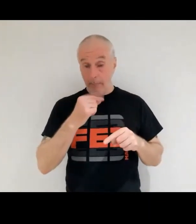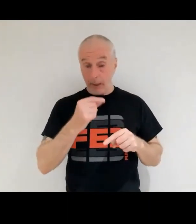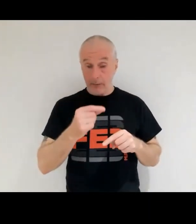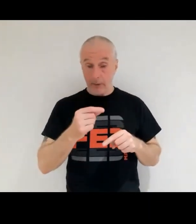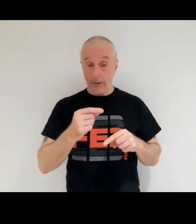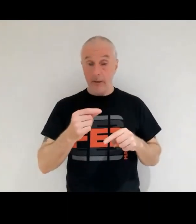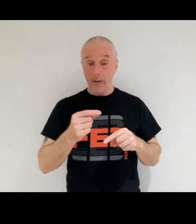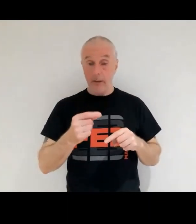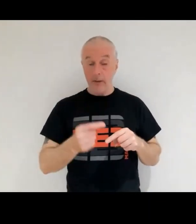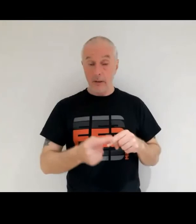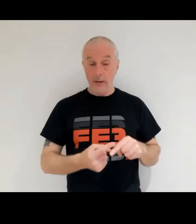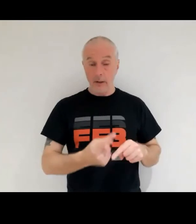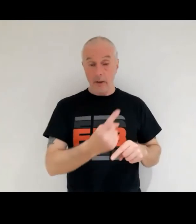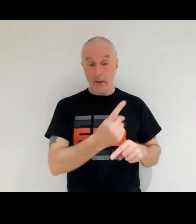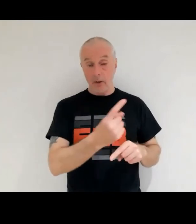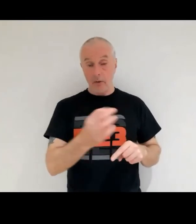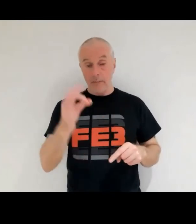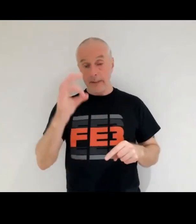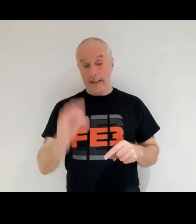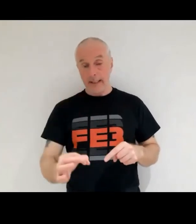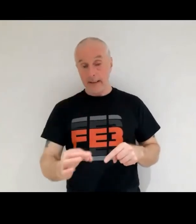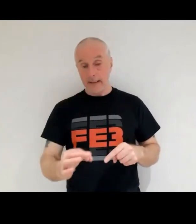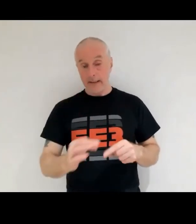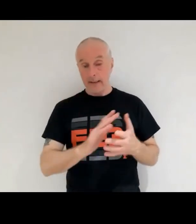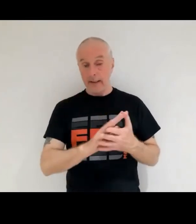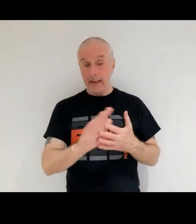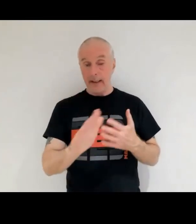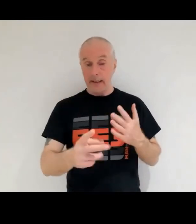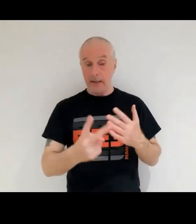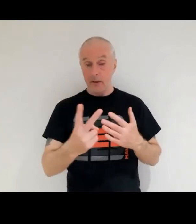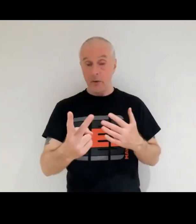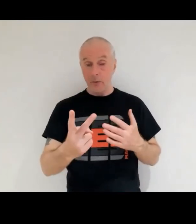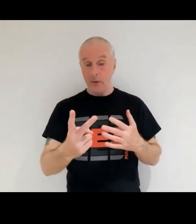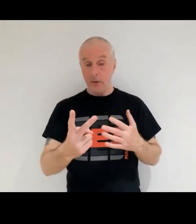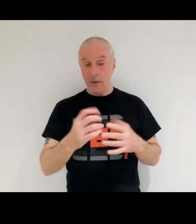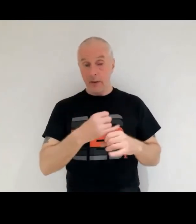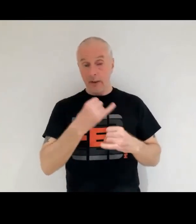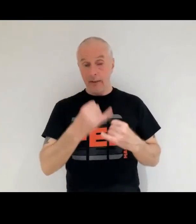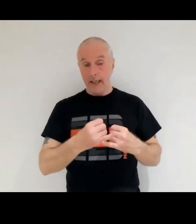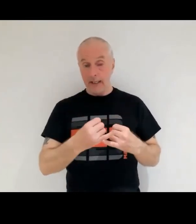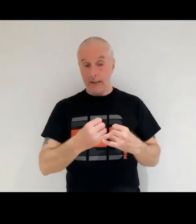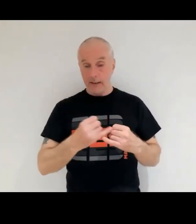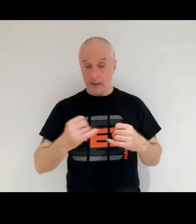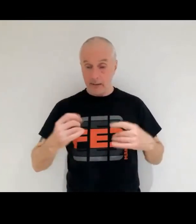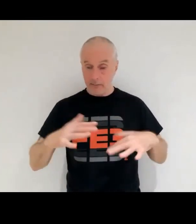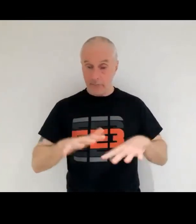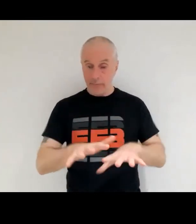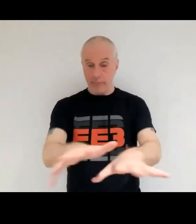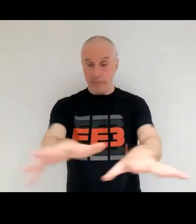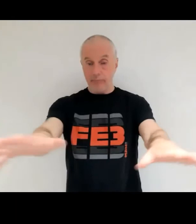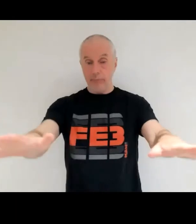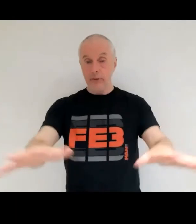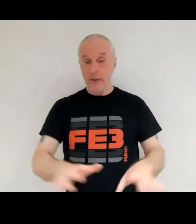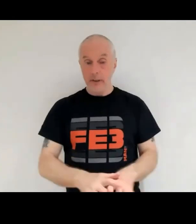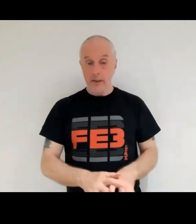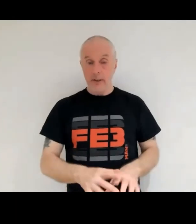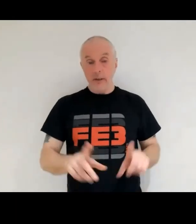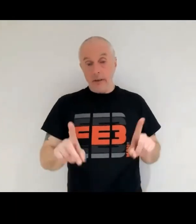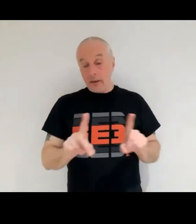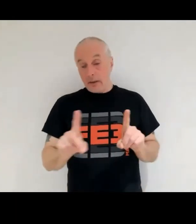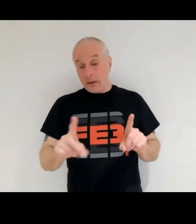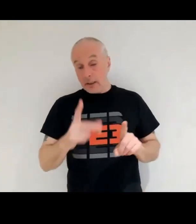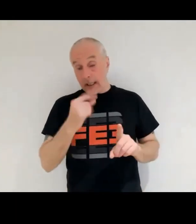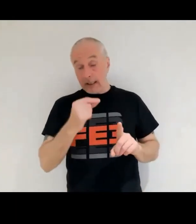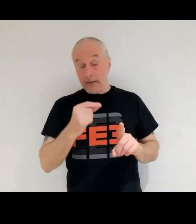gas grid? And if not, what is needed to make 100% gas grid possible? And I